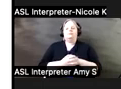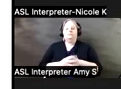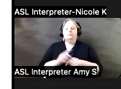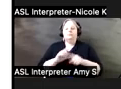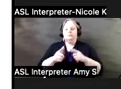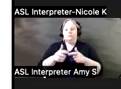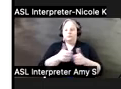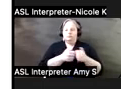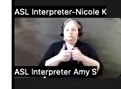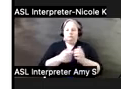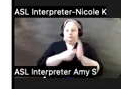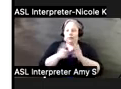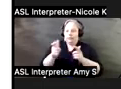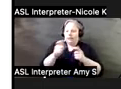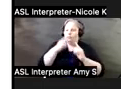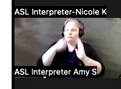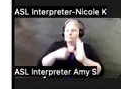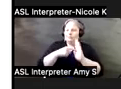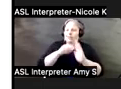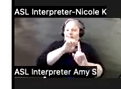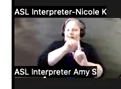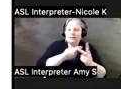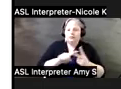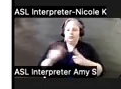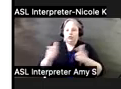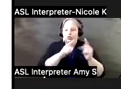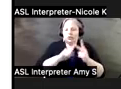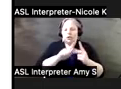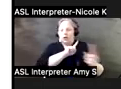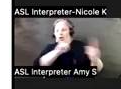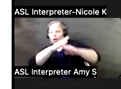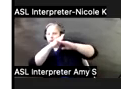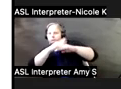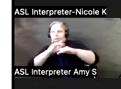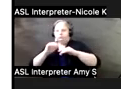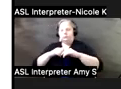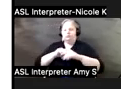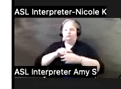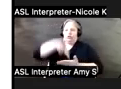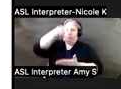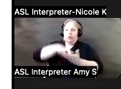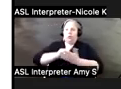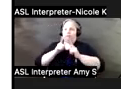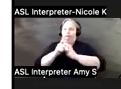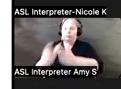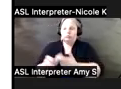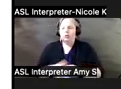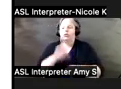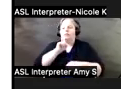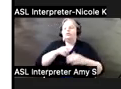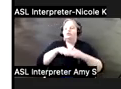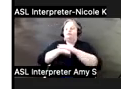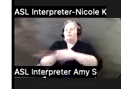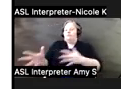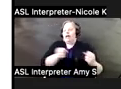require a lot of speed of access are things like attacking, shooting, dodging, shielding, jumping, or sprinting. So a person needs to be able to access those really fast